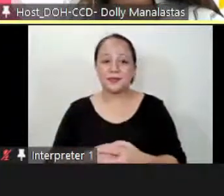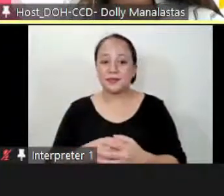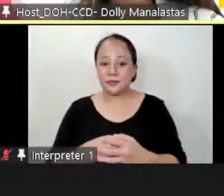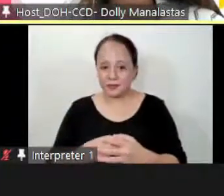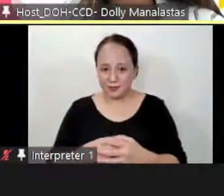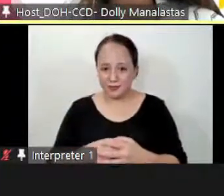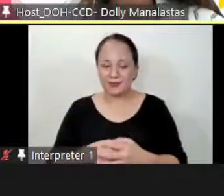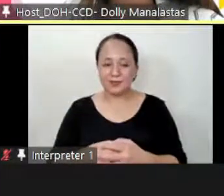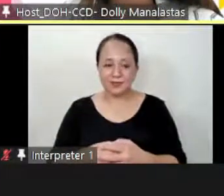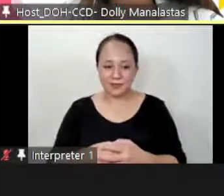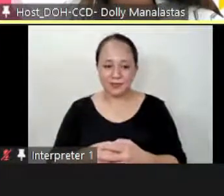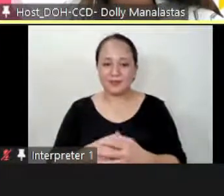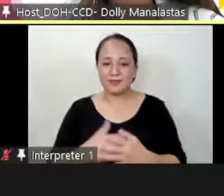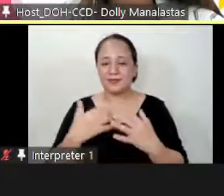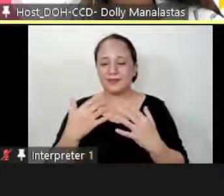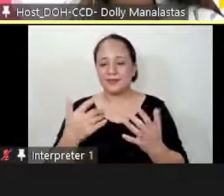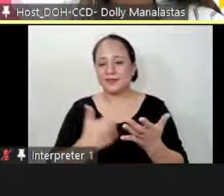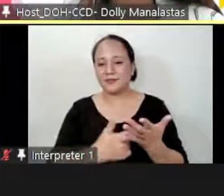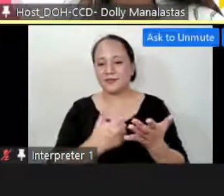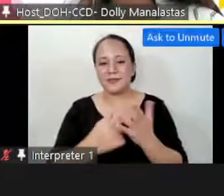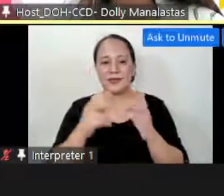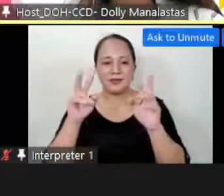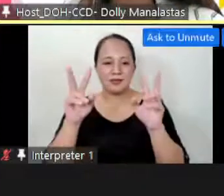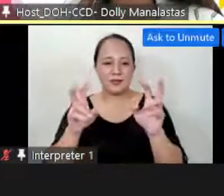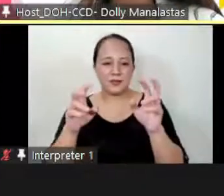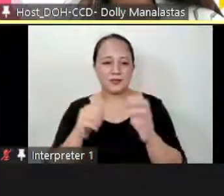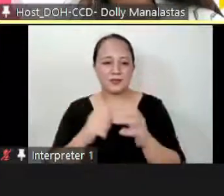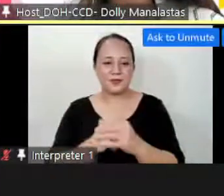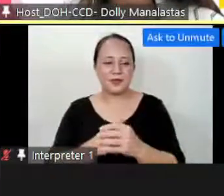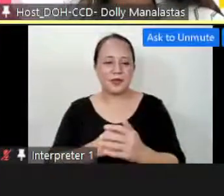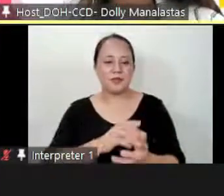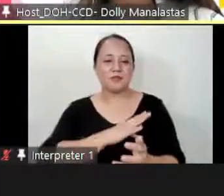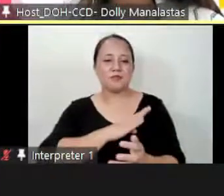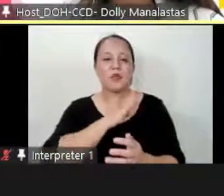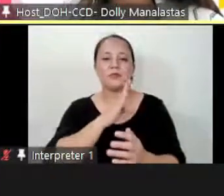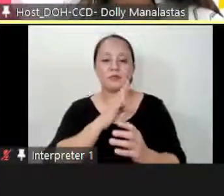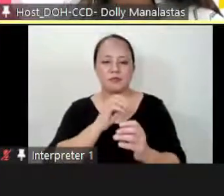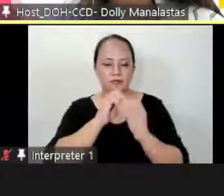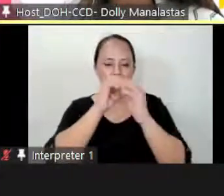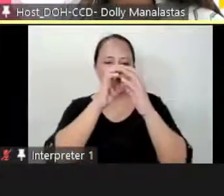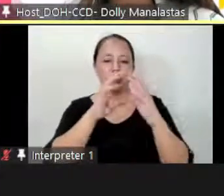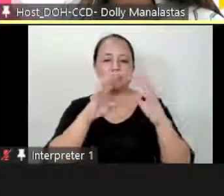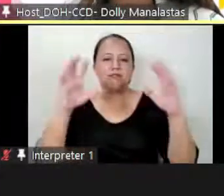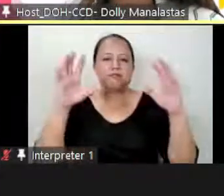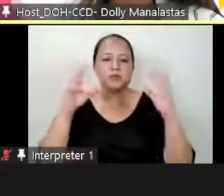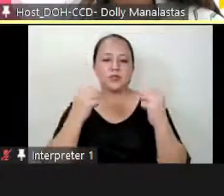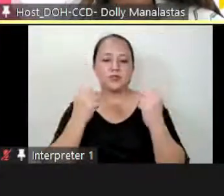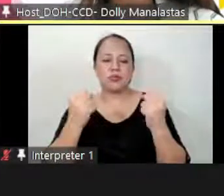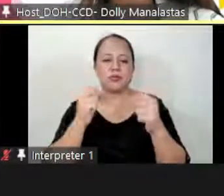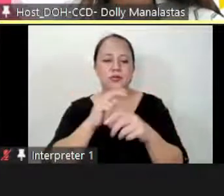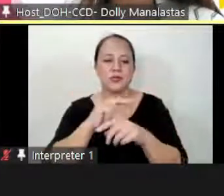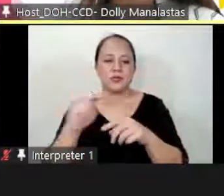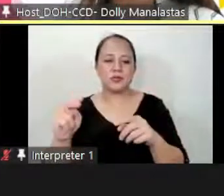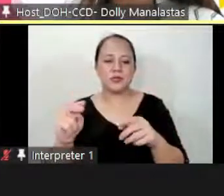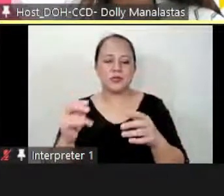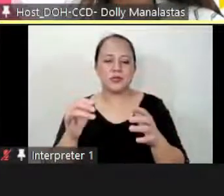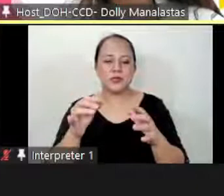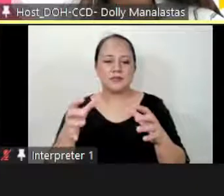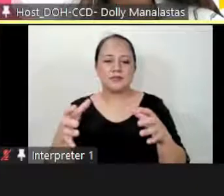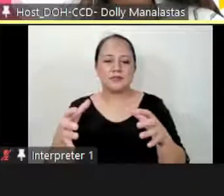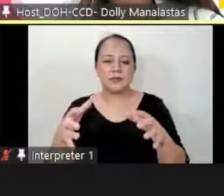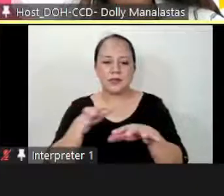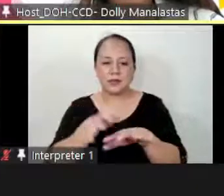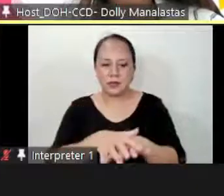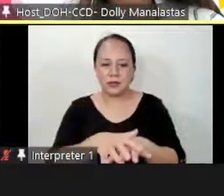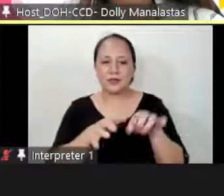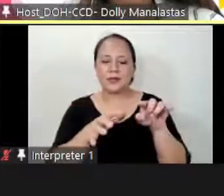proceed to the panel discussion with the topic, a bold ambition to strengthen the National Integrated Cancer